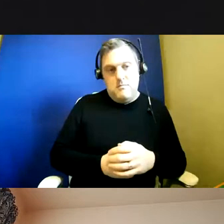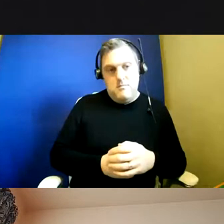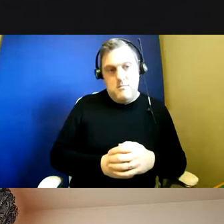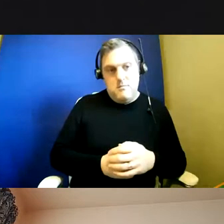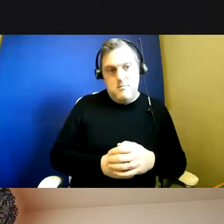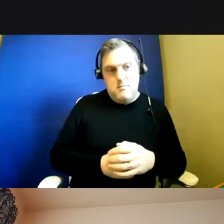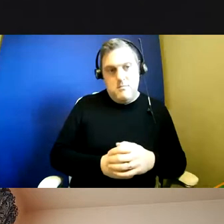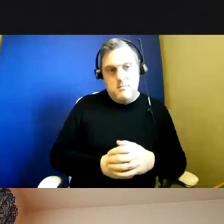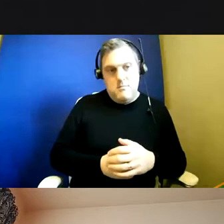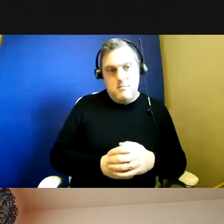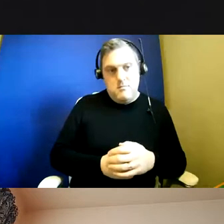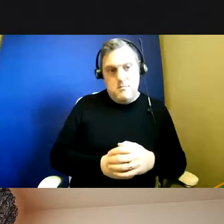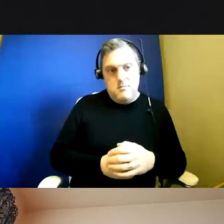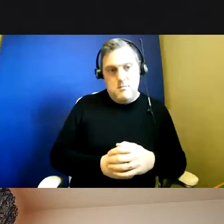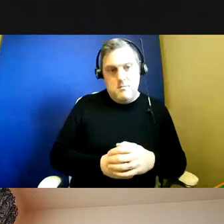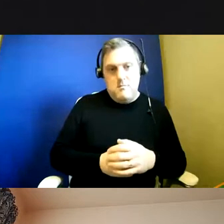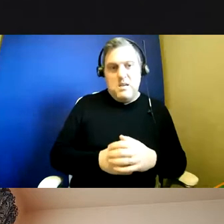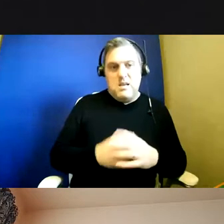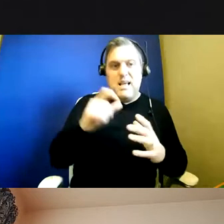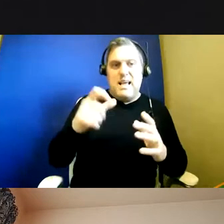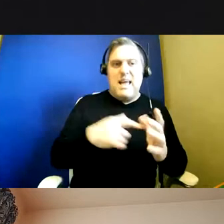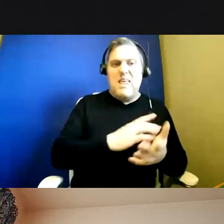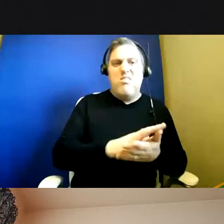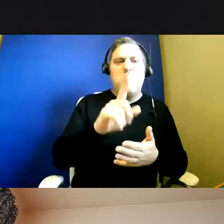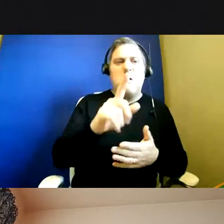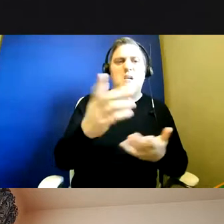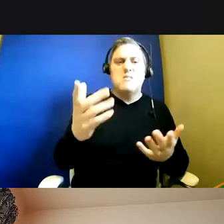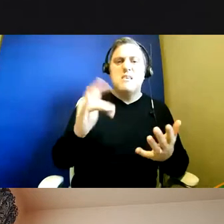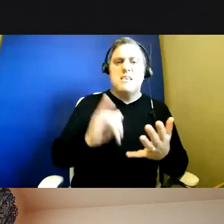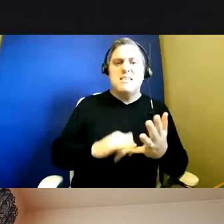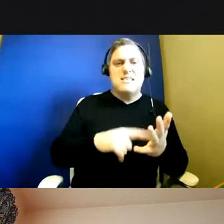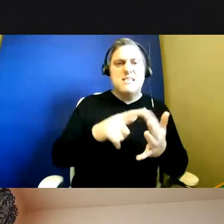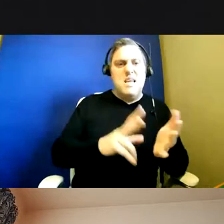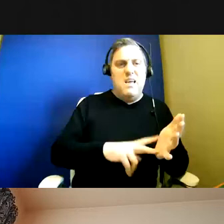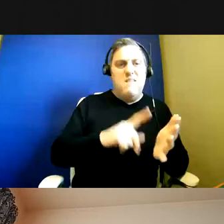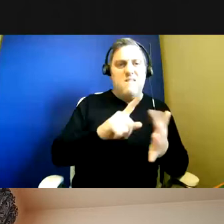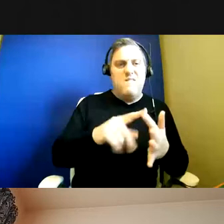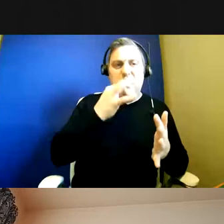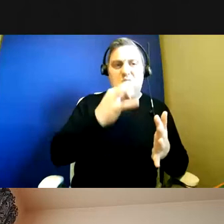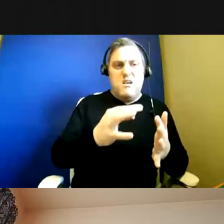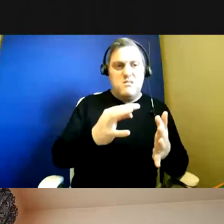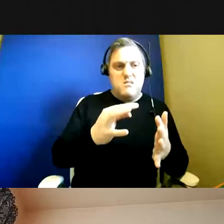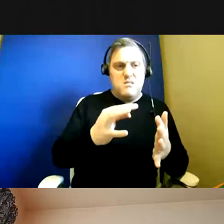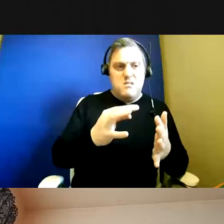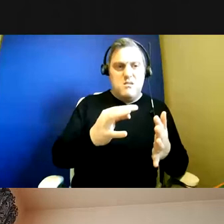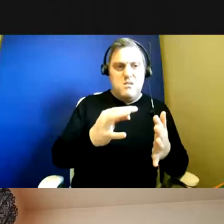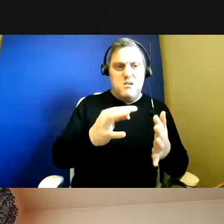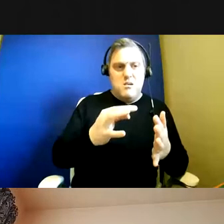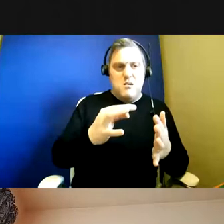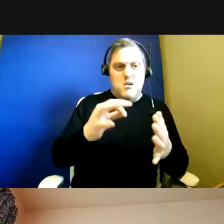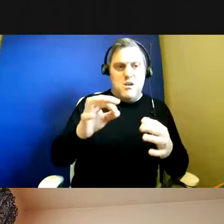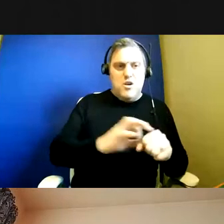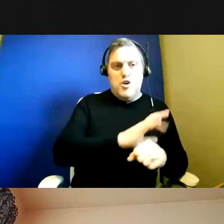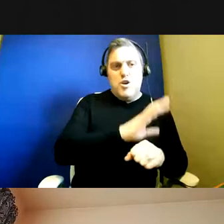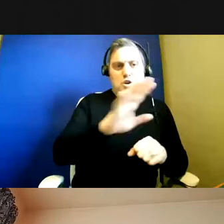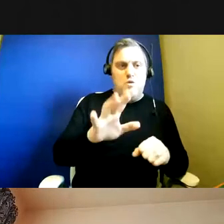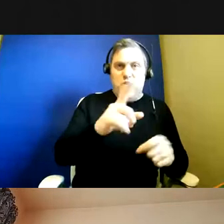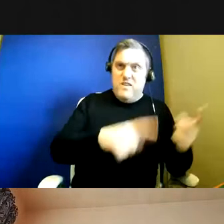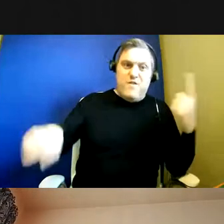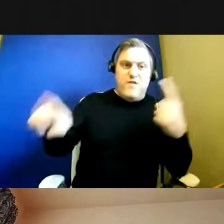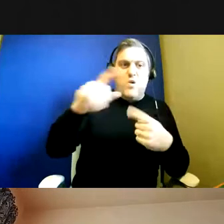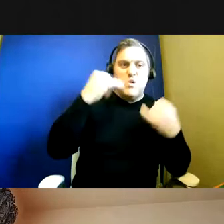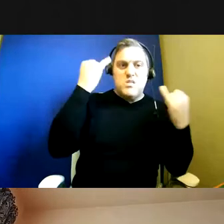I may be going to the wrong person, Kath, but Stephen has asked, as COVID is a Derbyshire-wide issue,